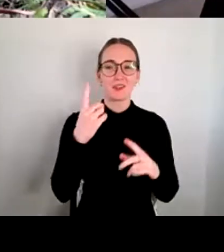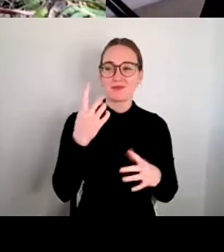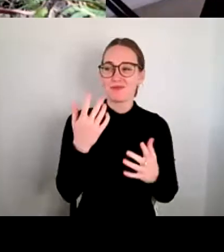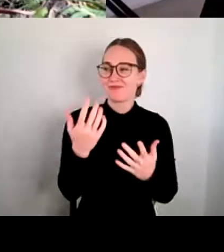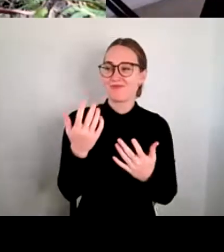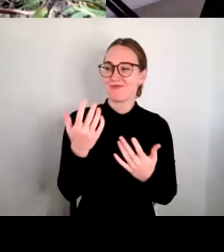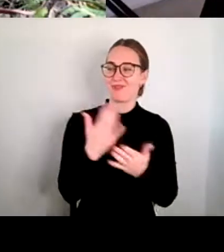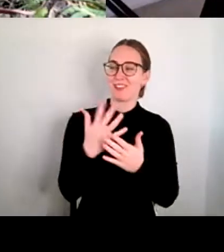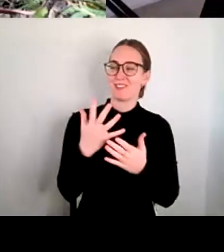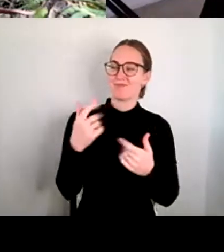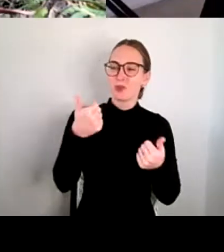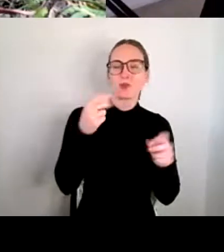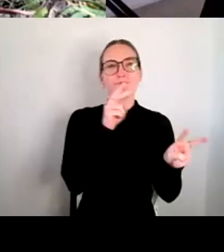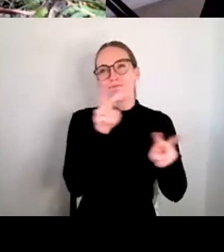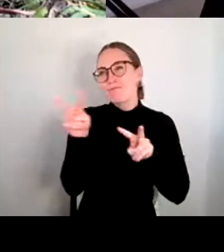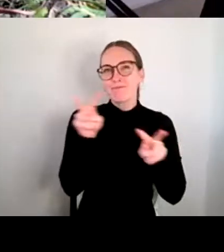then sharing that back.